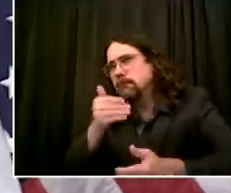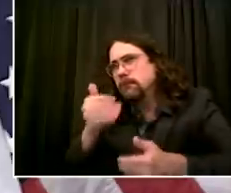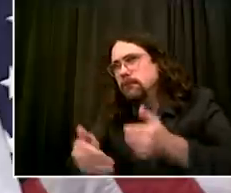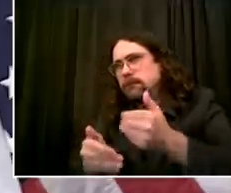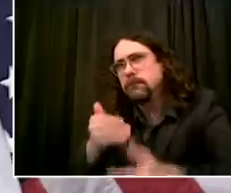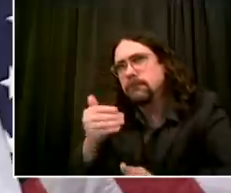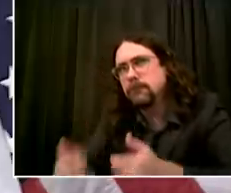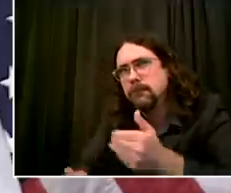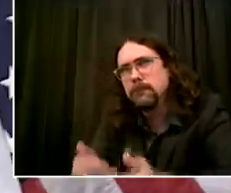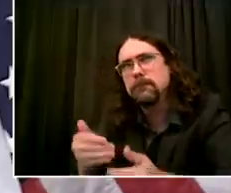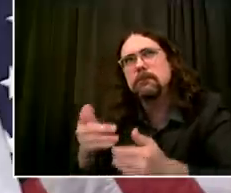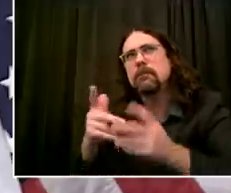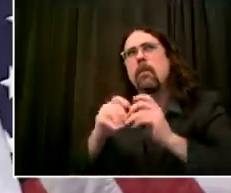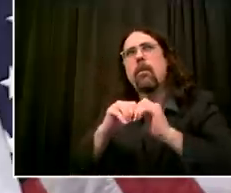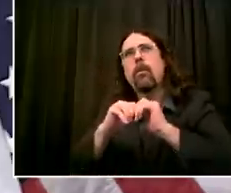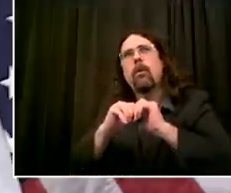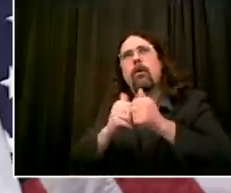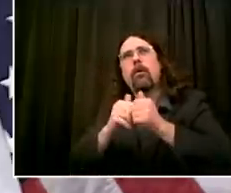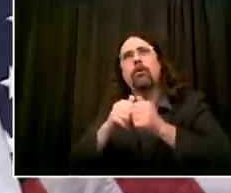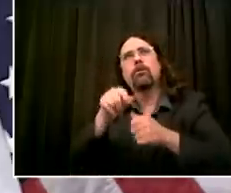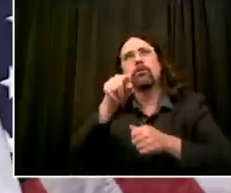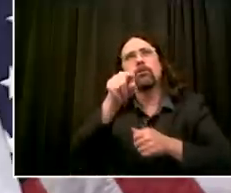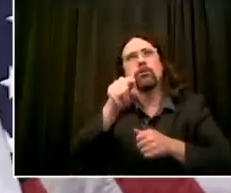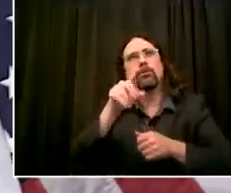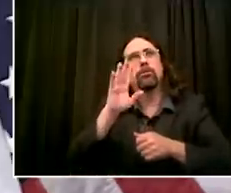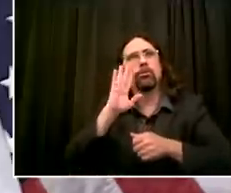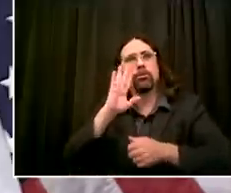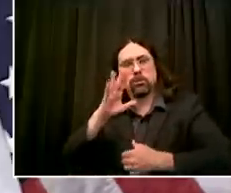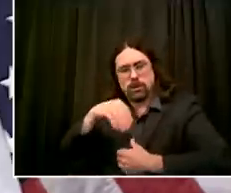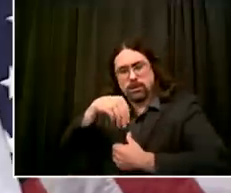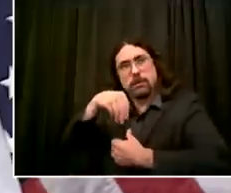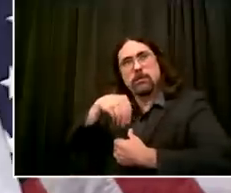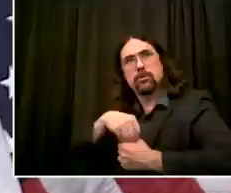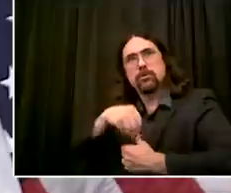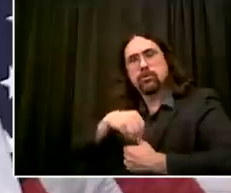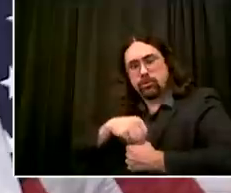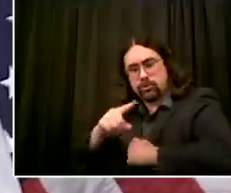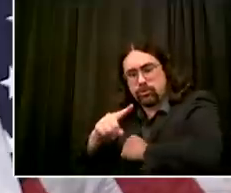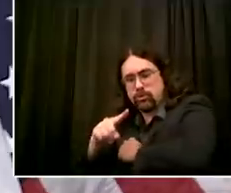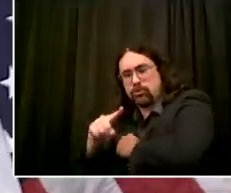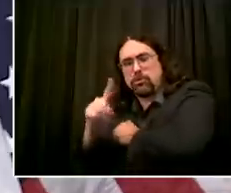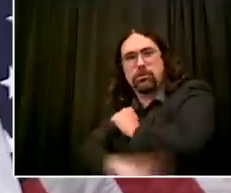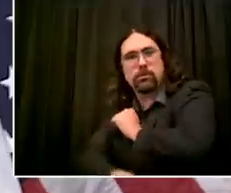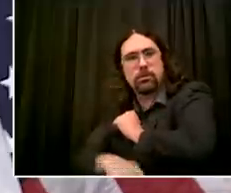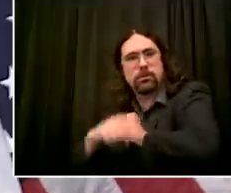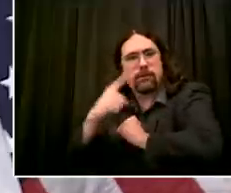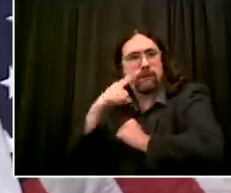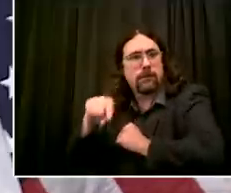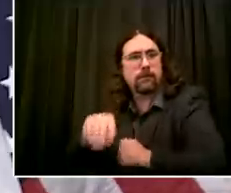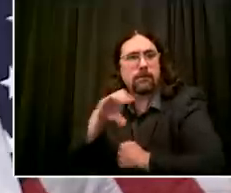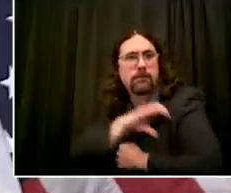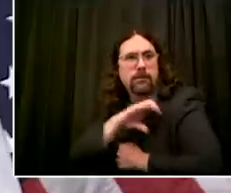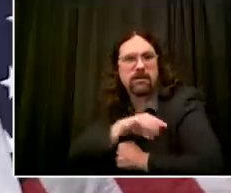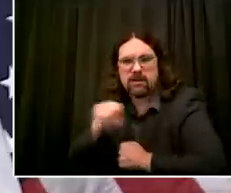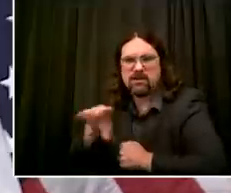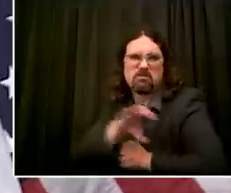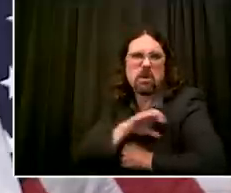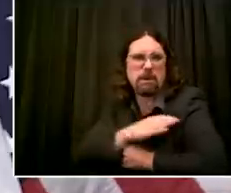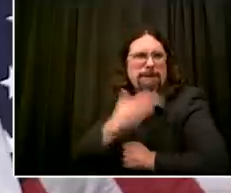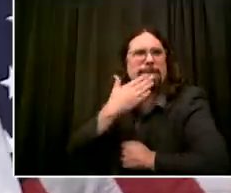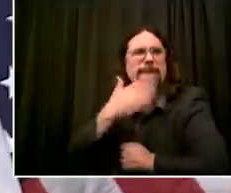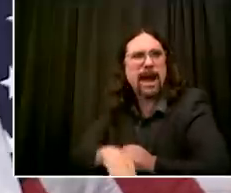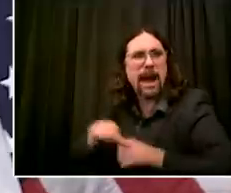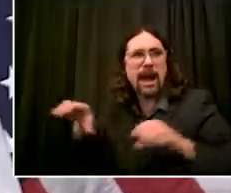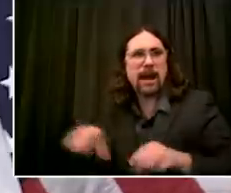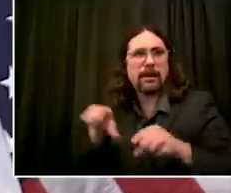specifically how and why hasn't the NYPD fully implemented the 13 recommendations it committed to in February of